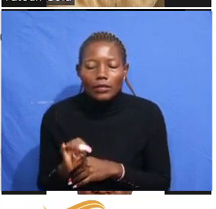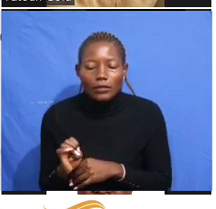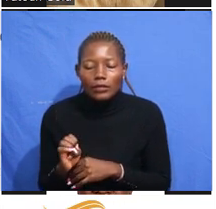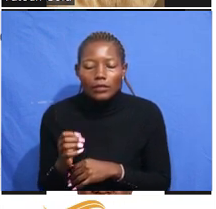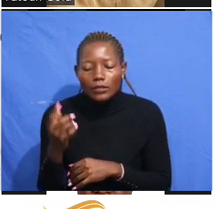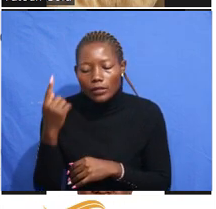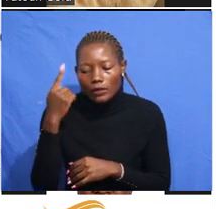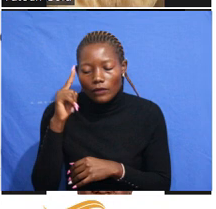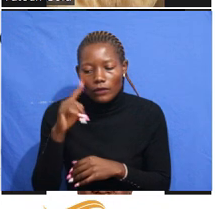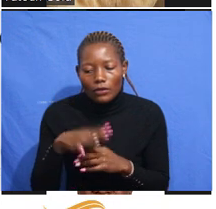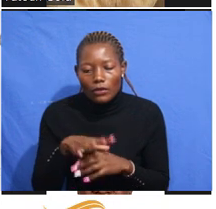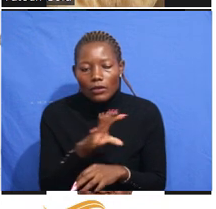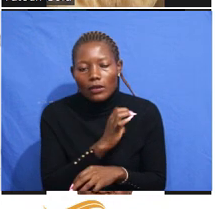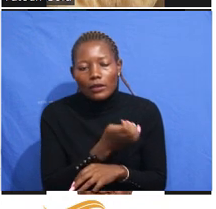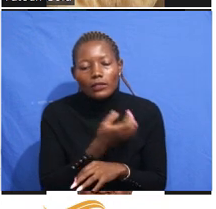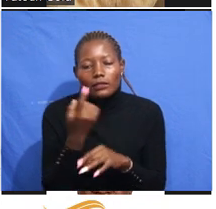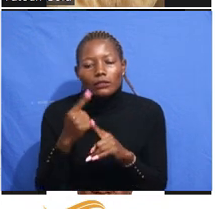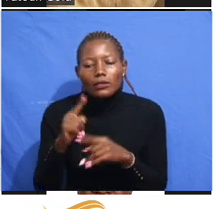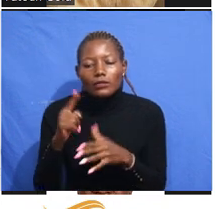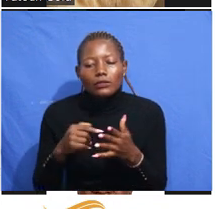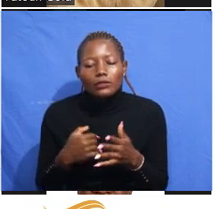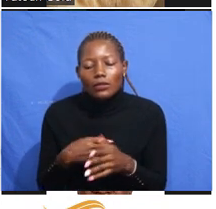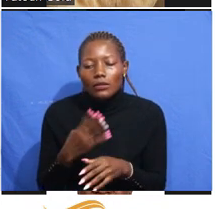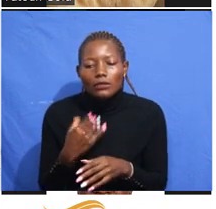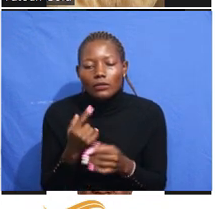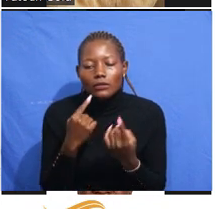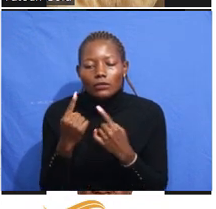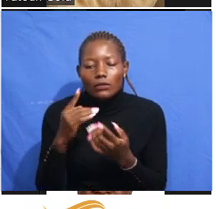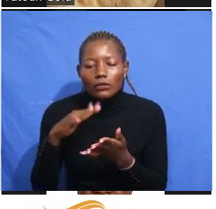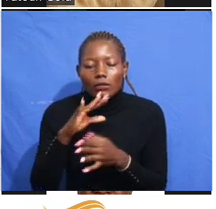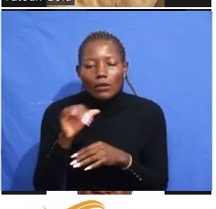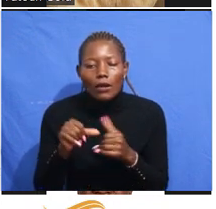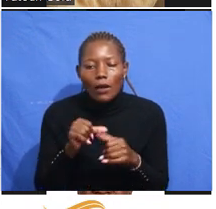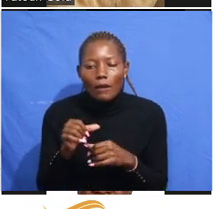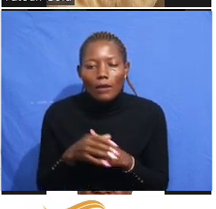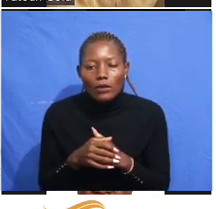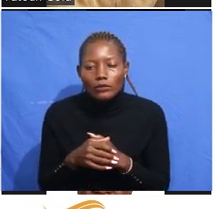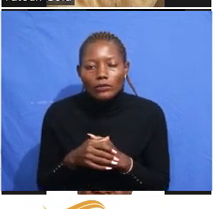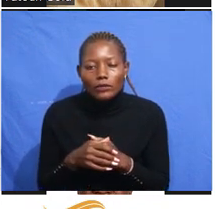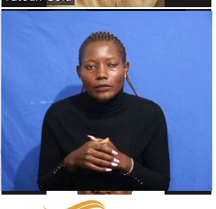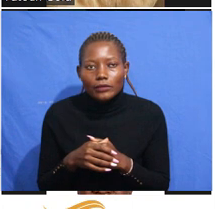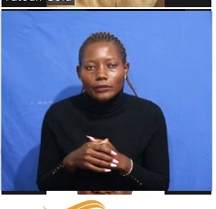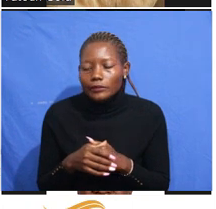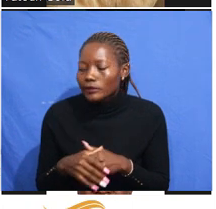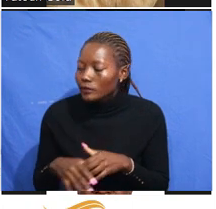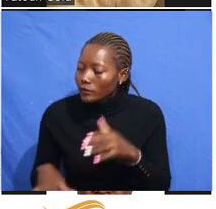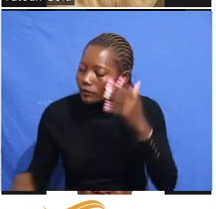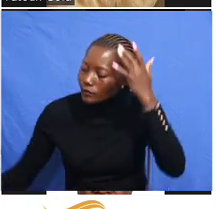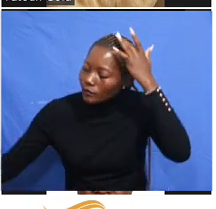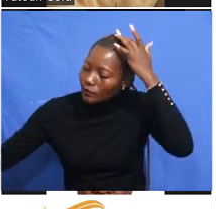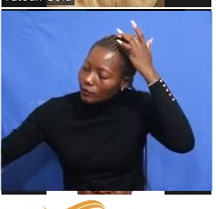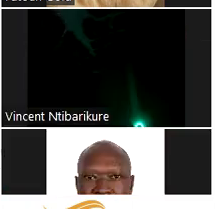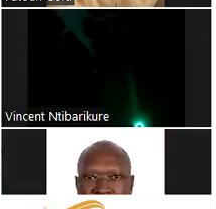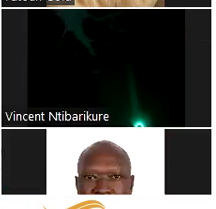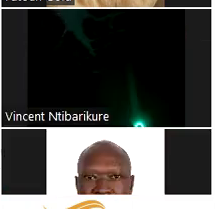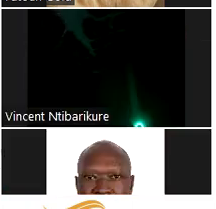for energy. But what I want to bring out here is this complex